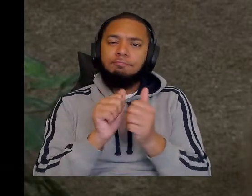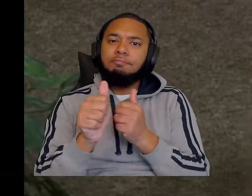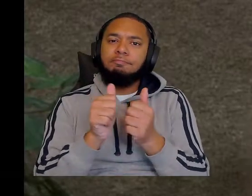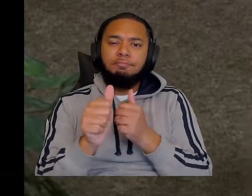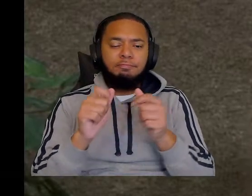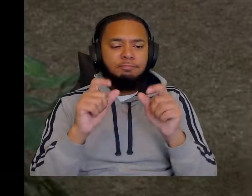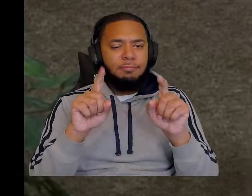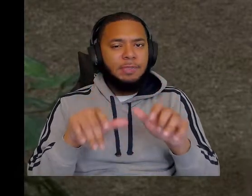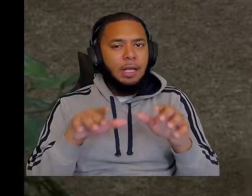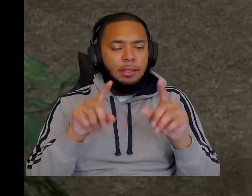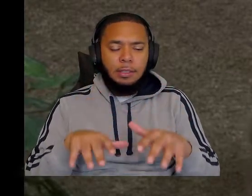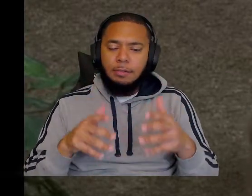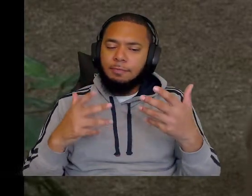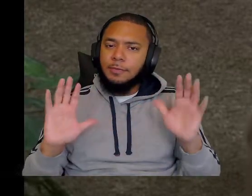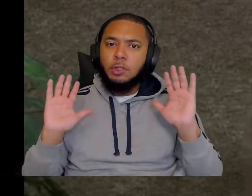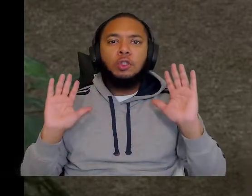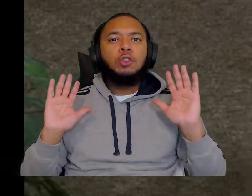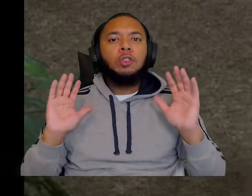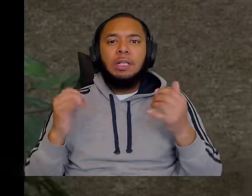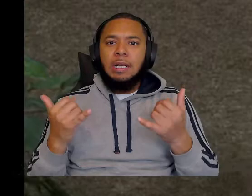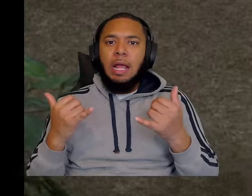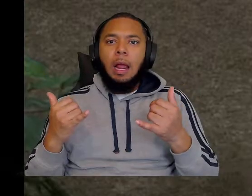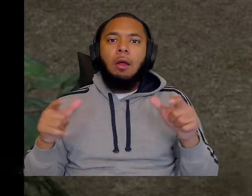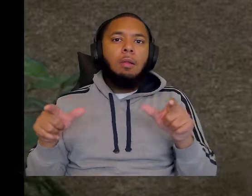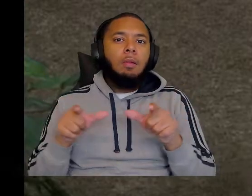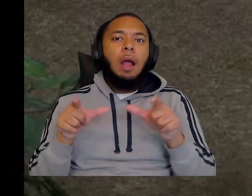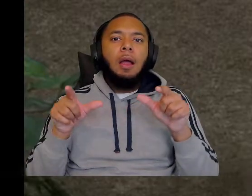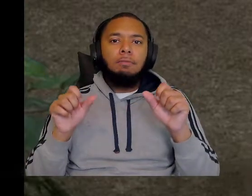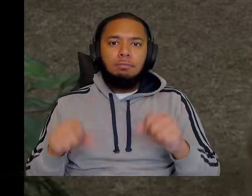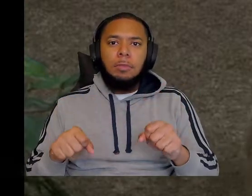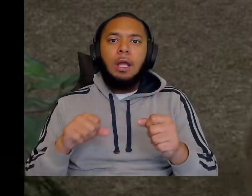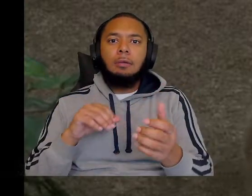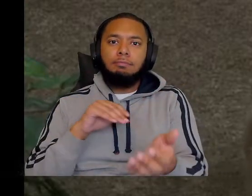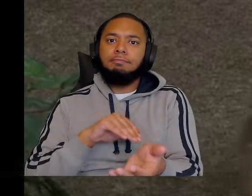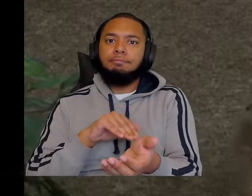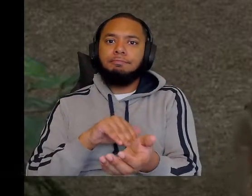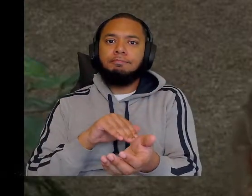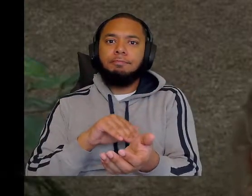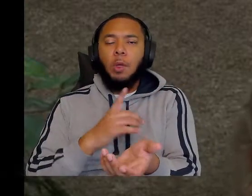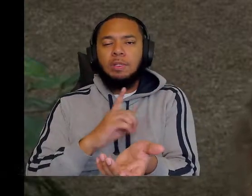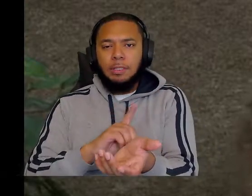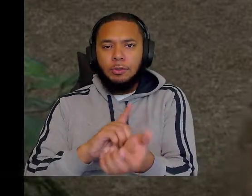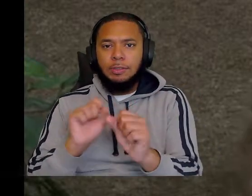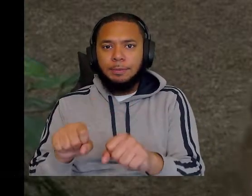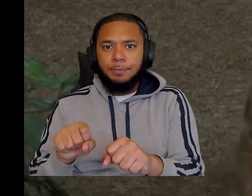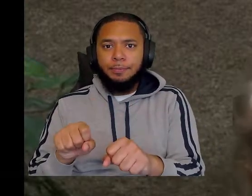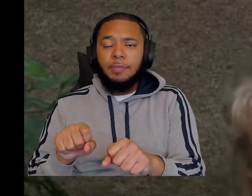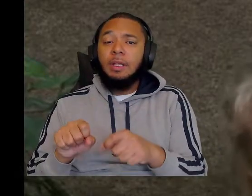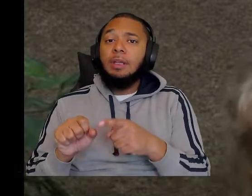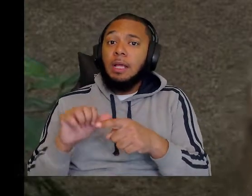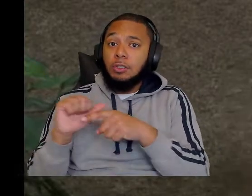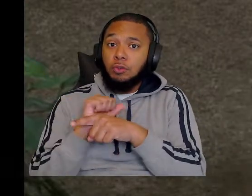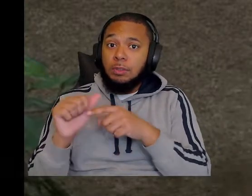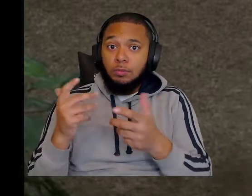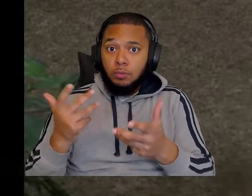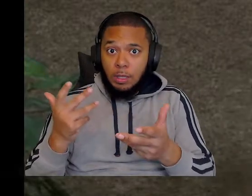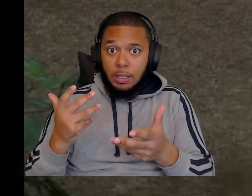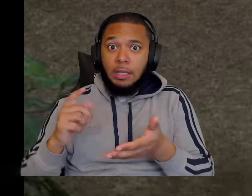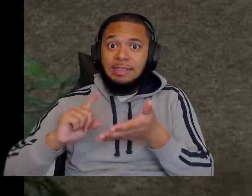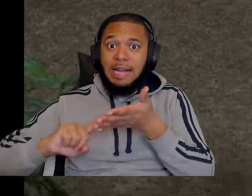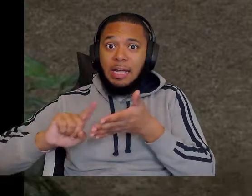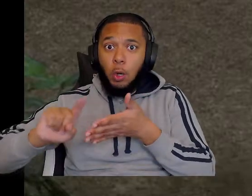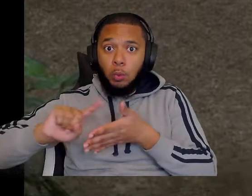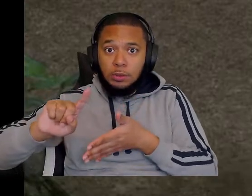to be able to practice medical care. They are trained in diagnosing and treating